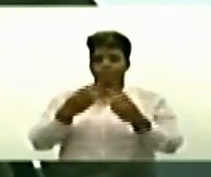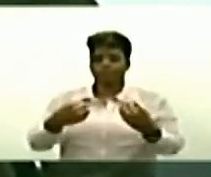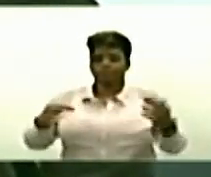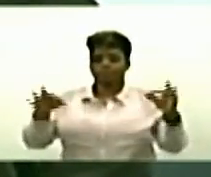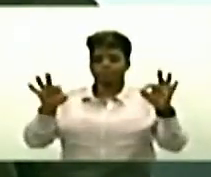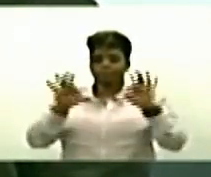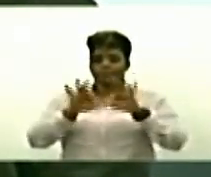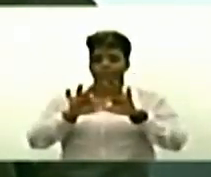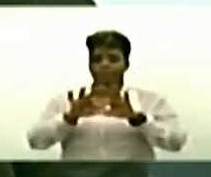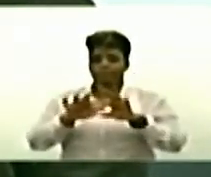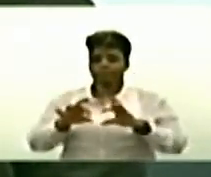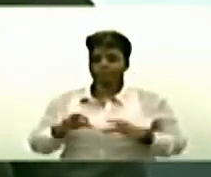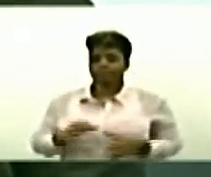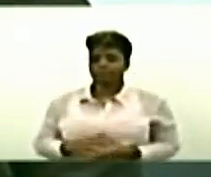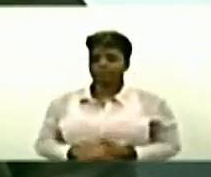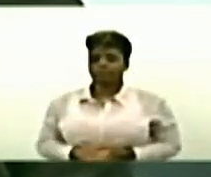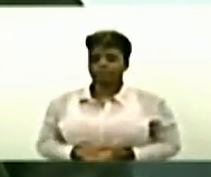President,